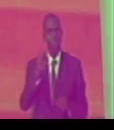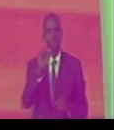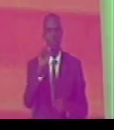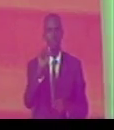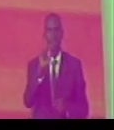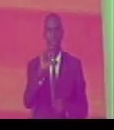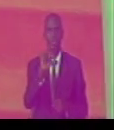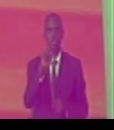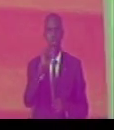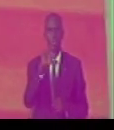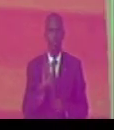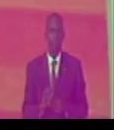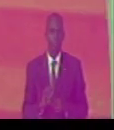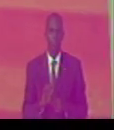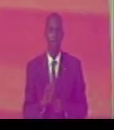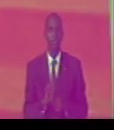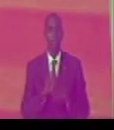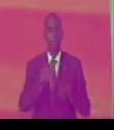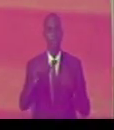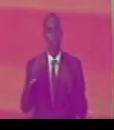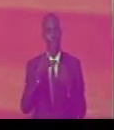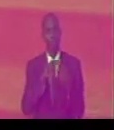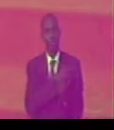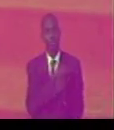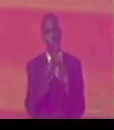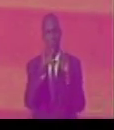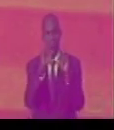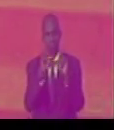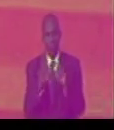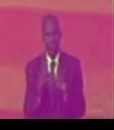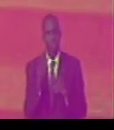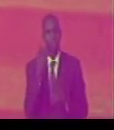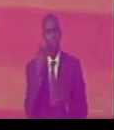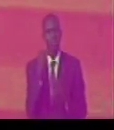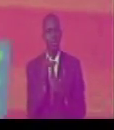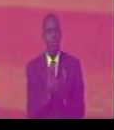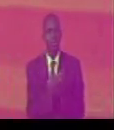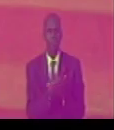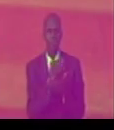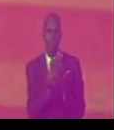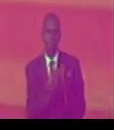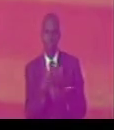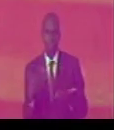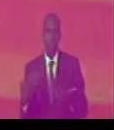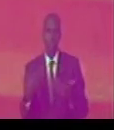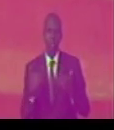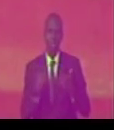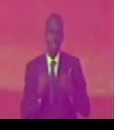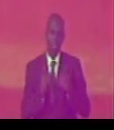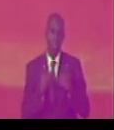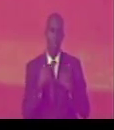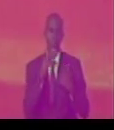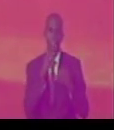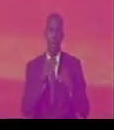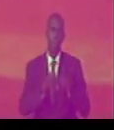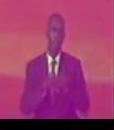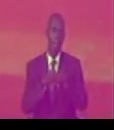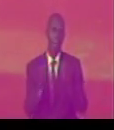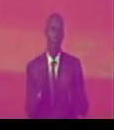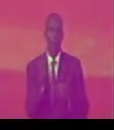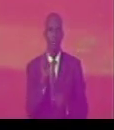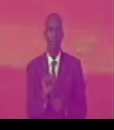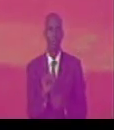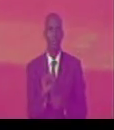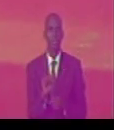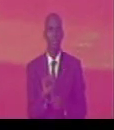process, I broke my ankle. By the time the x-ray, they check it up, they discover that the tibia and